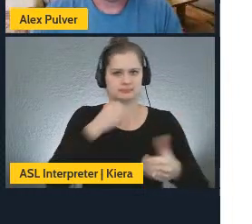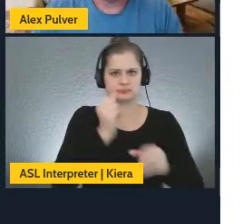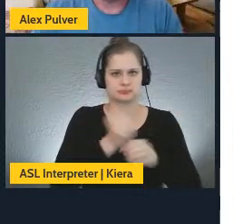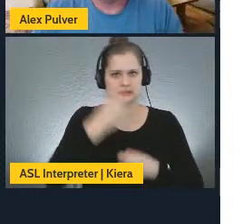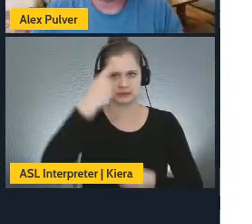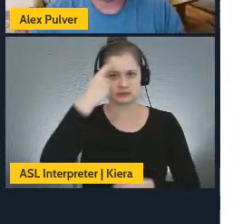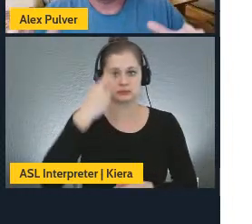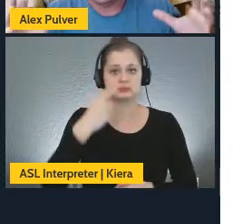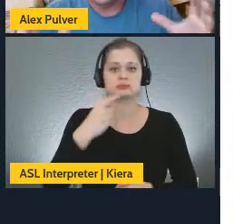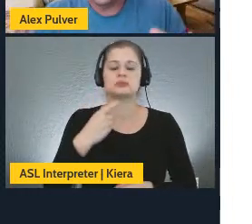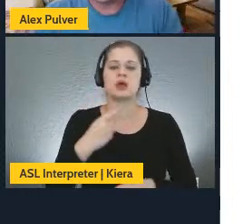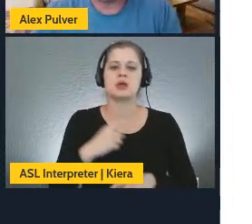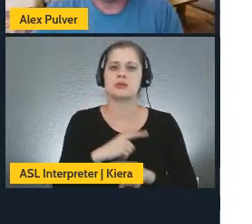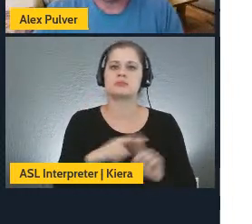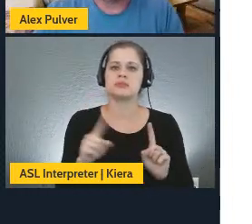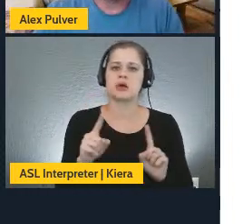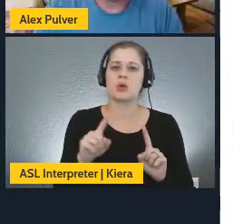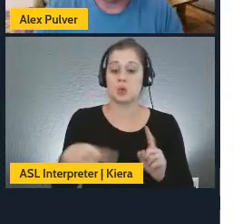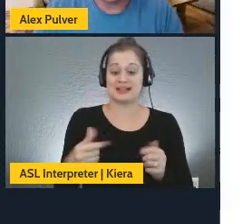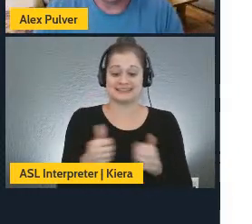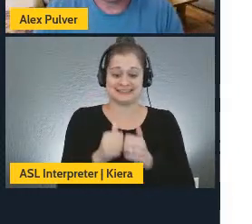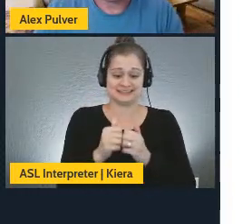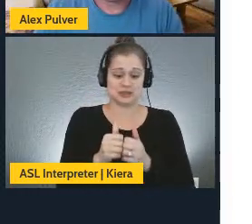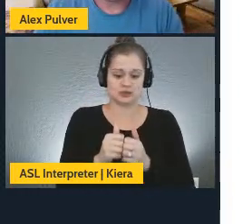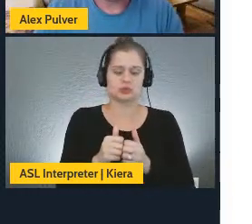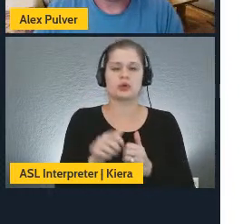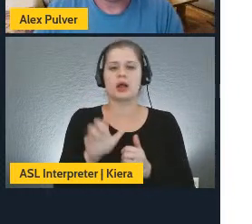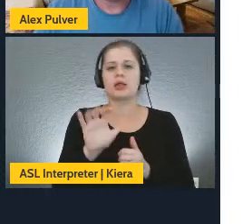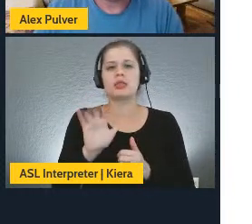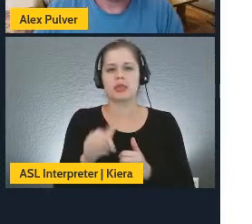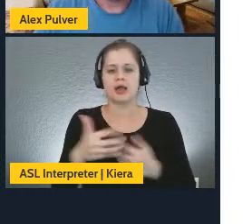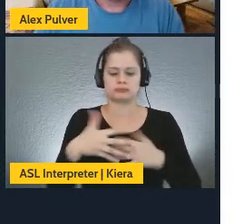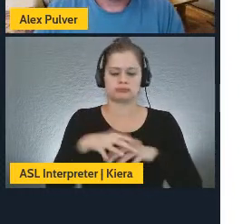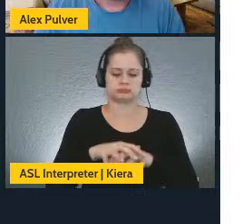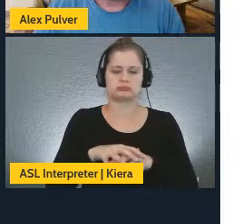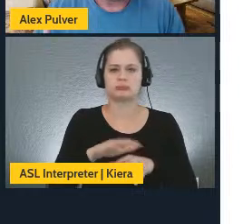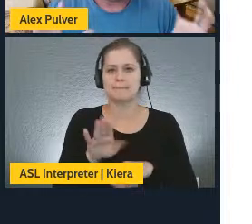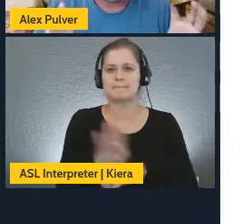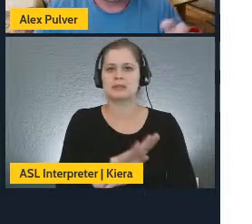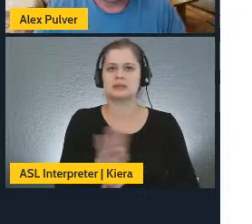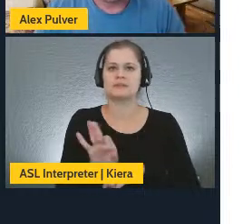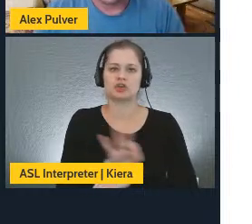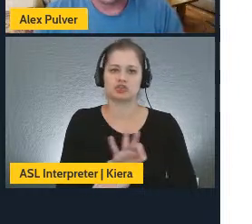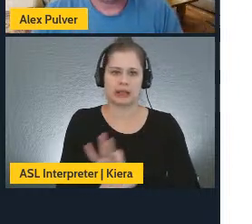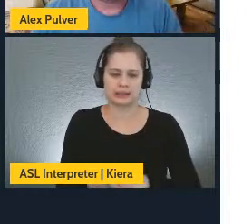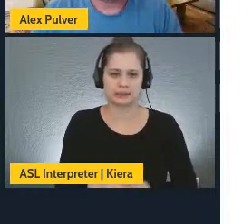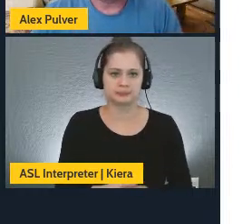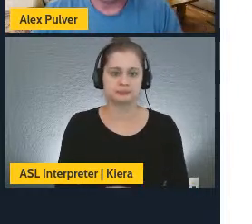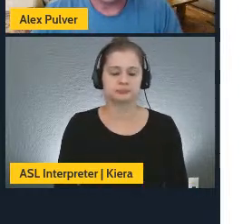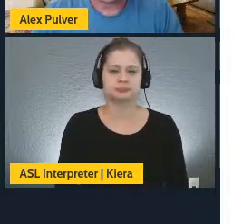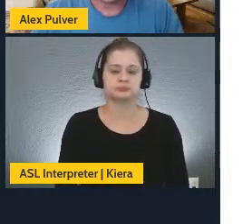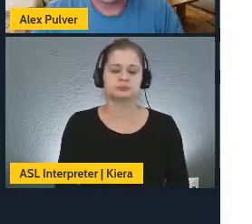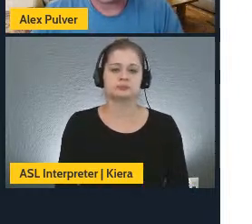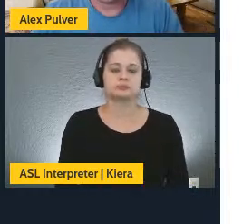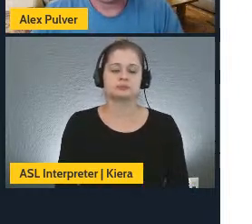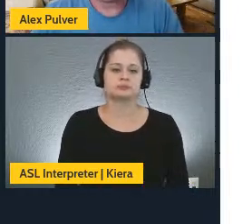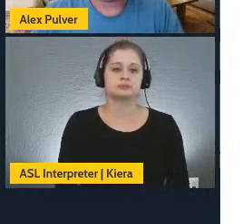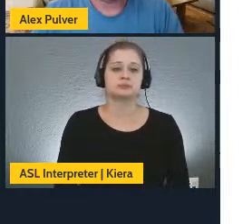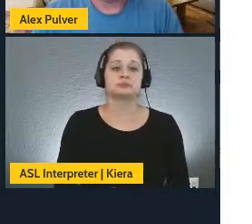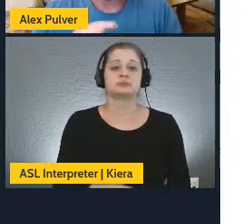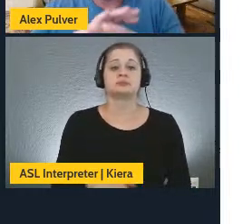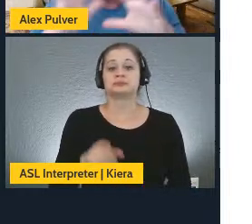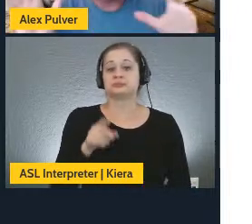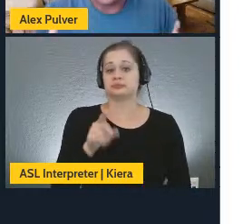they comprise a business functionality to me. Now, if I look how this